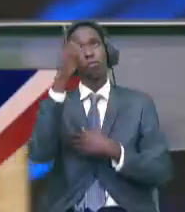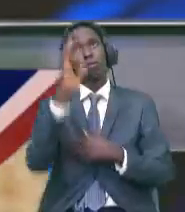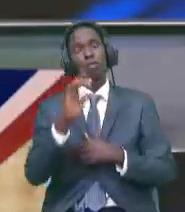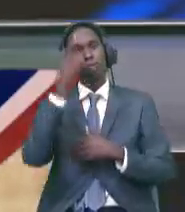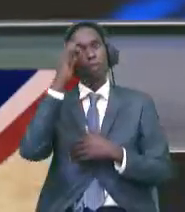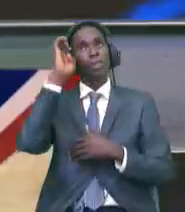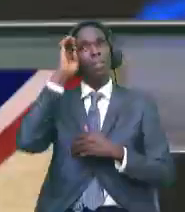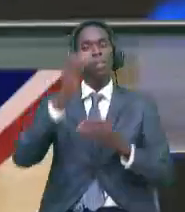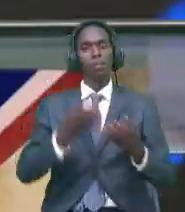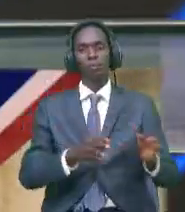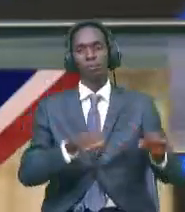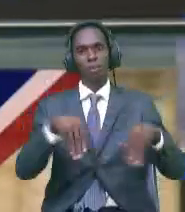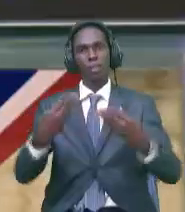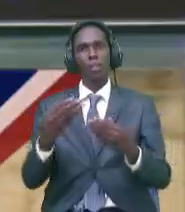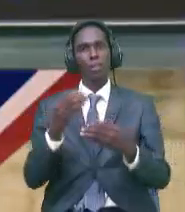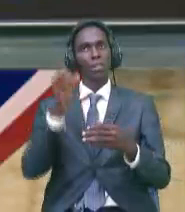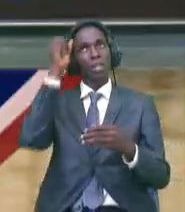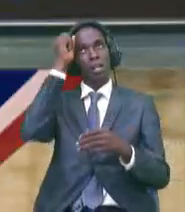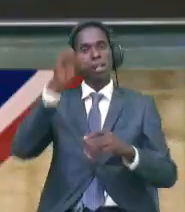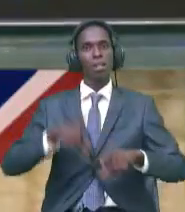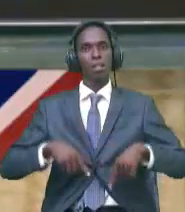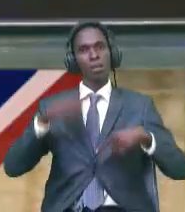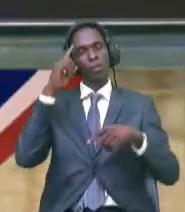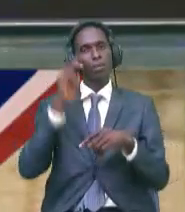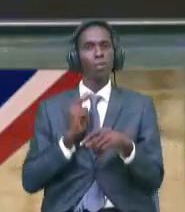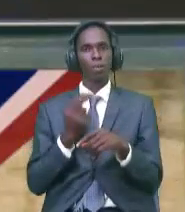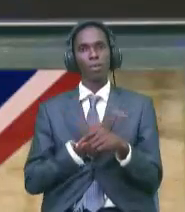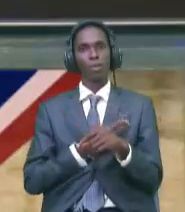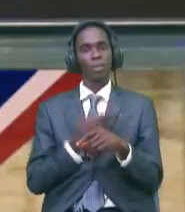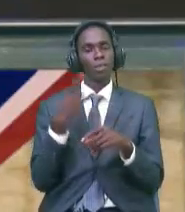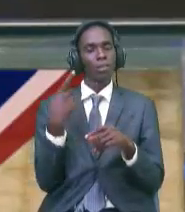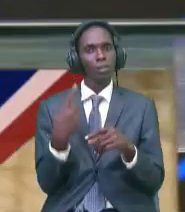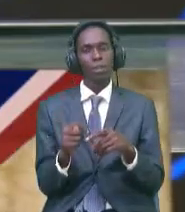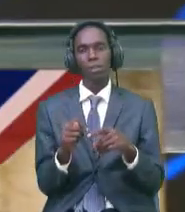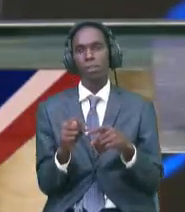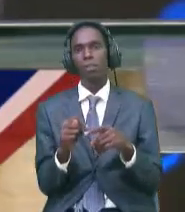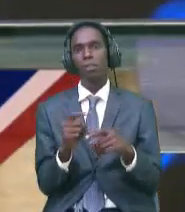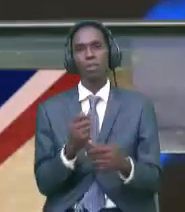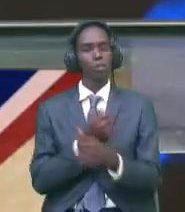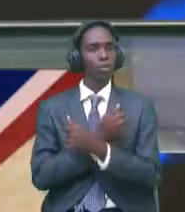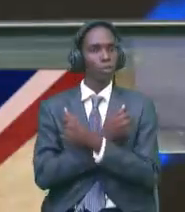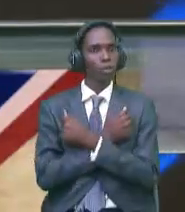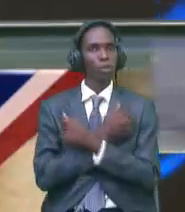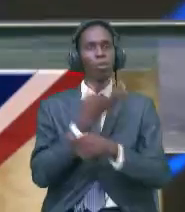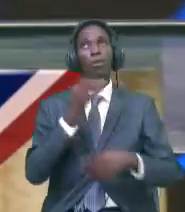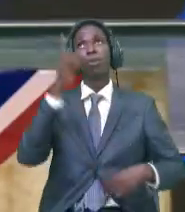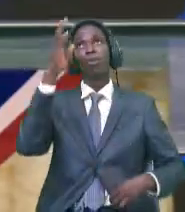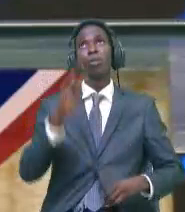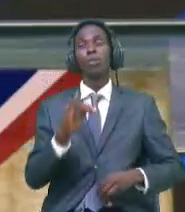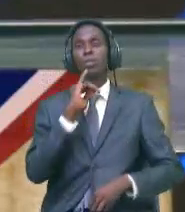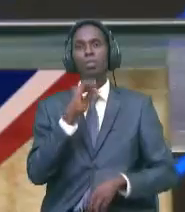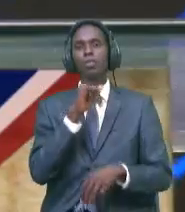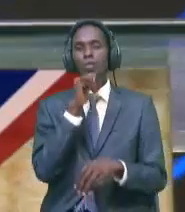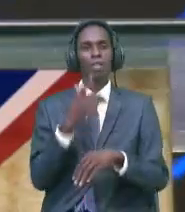down his life for us. The love of God is not an empty proclaimed love. I